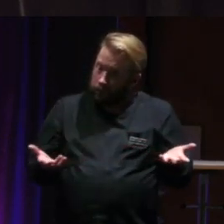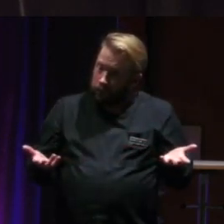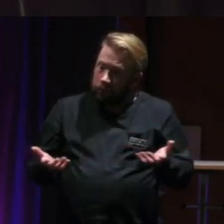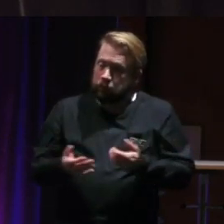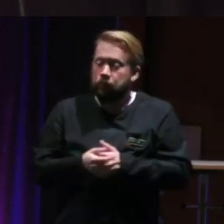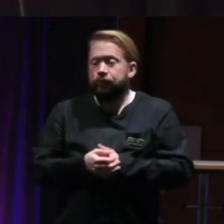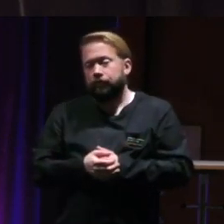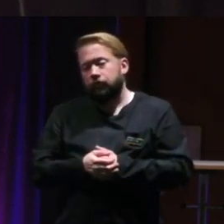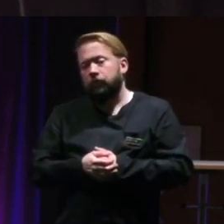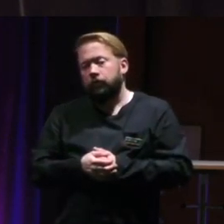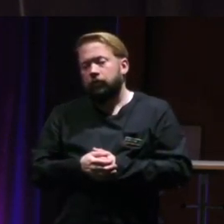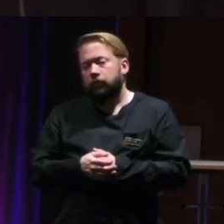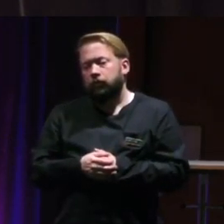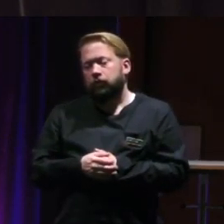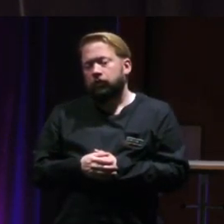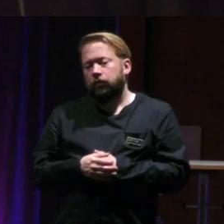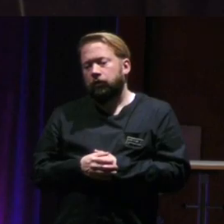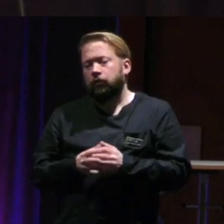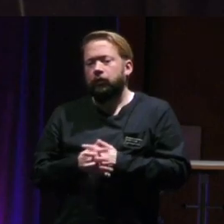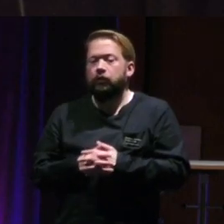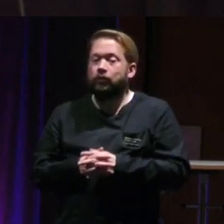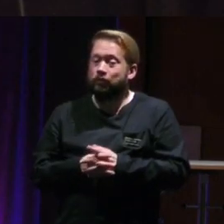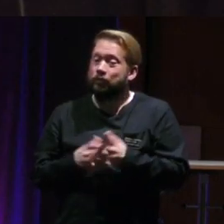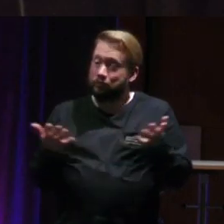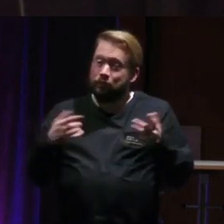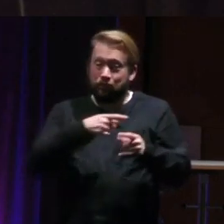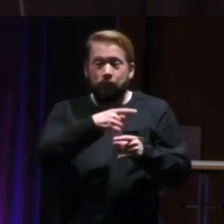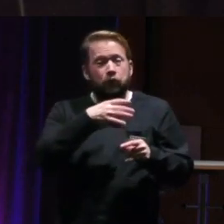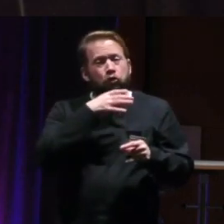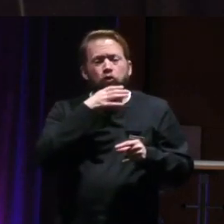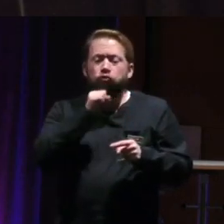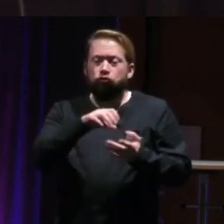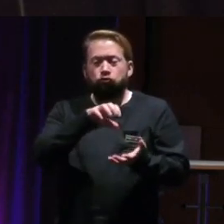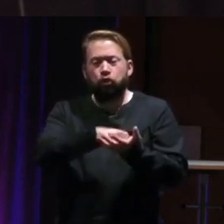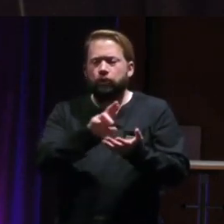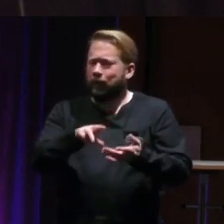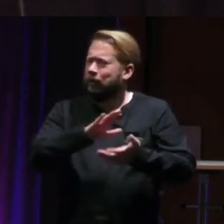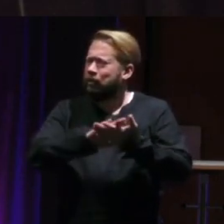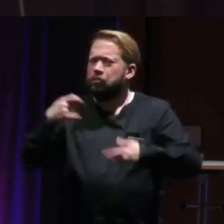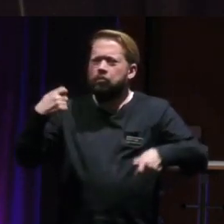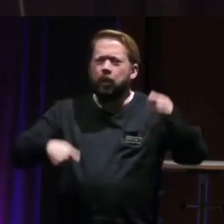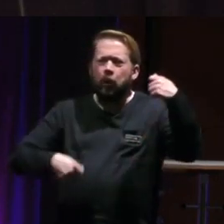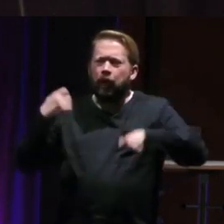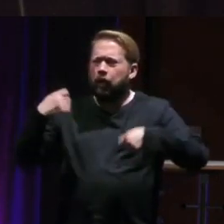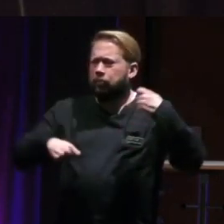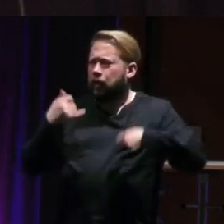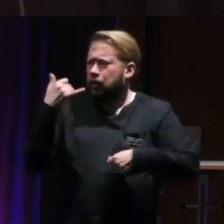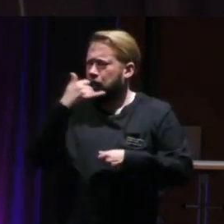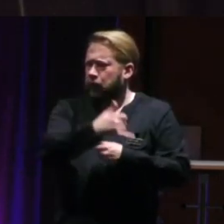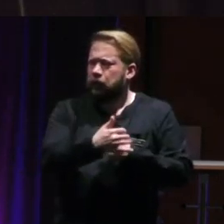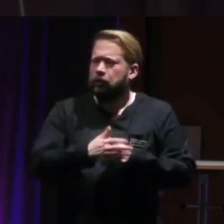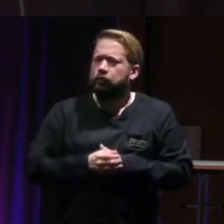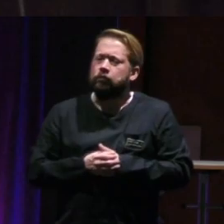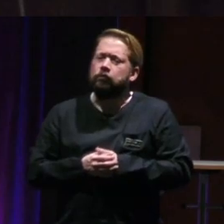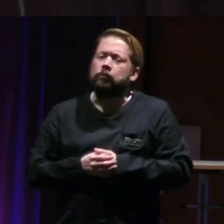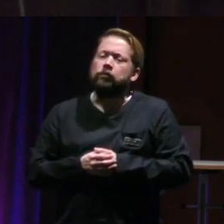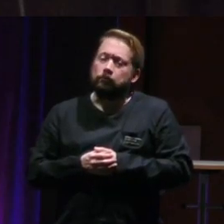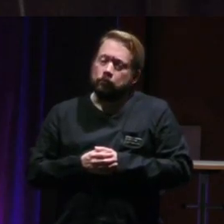just balloon of propaganda, and it breaks if you show people